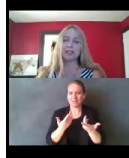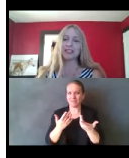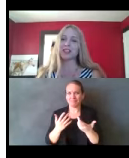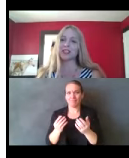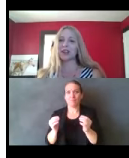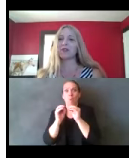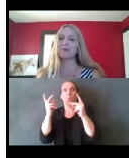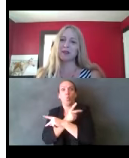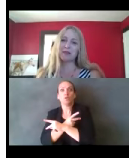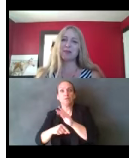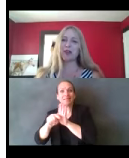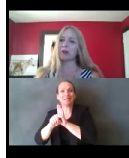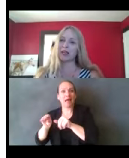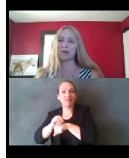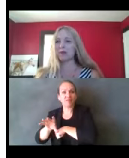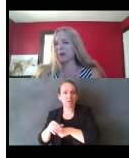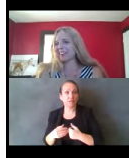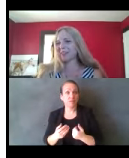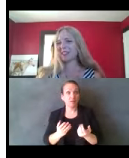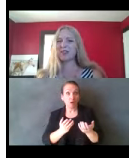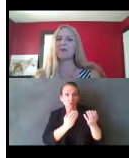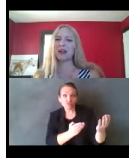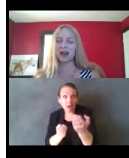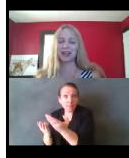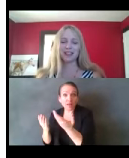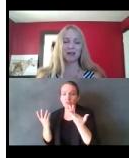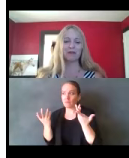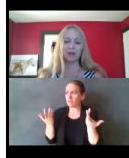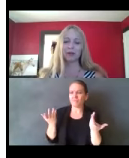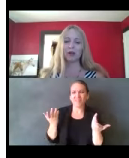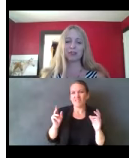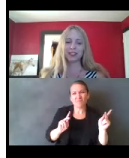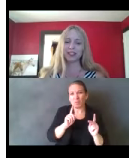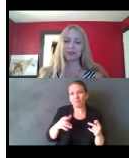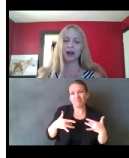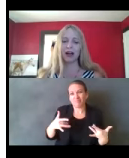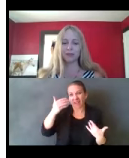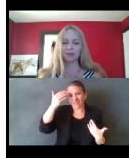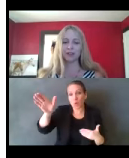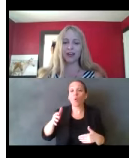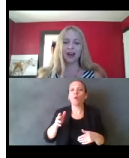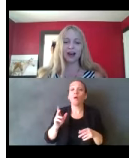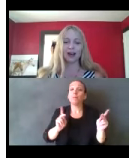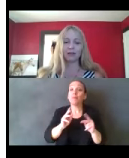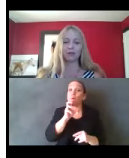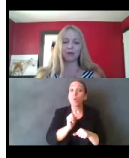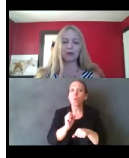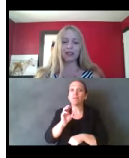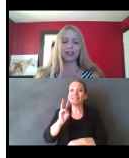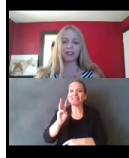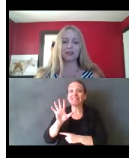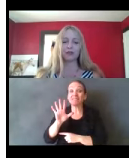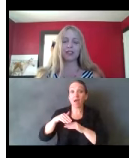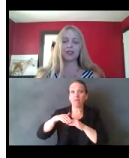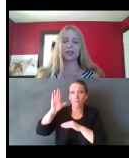The recommendations, I don't think many people know, like what do they recommend? For people over 65, for